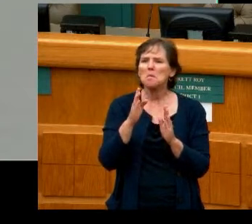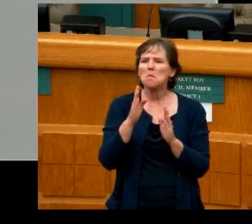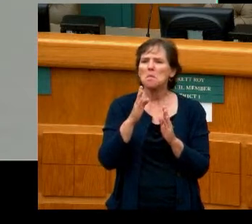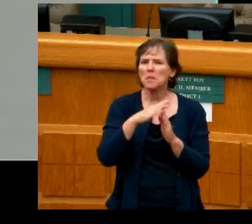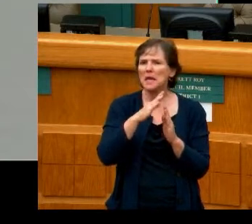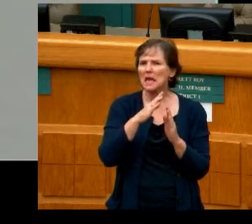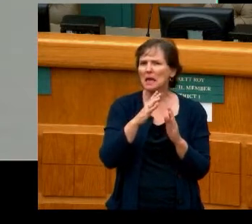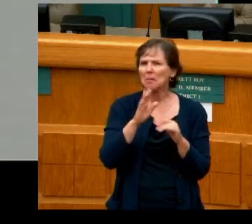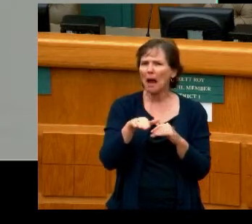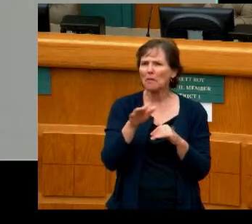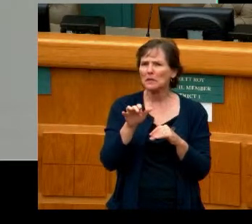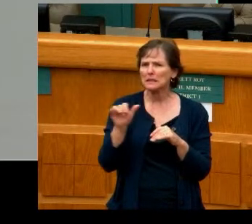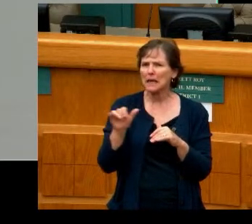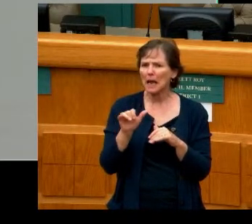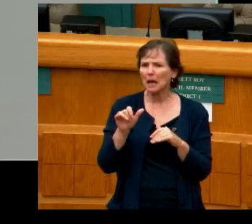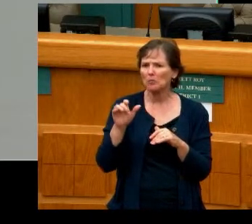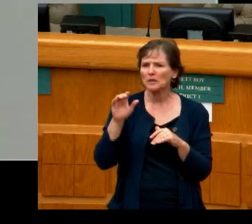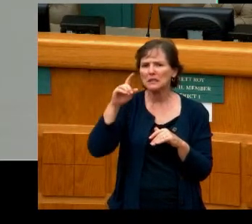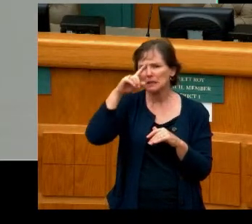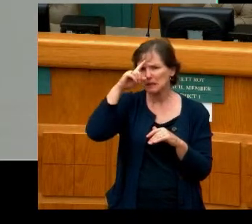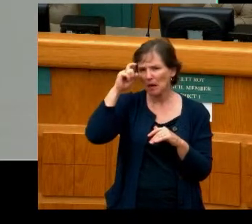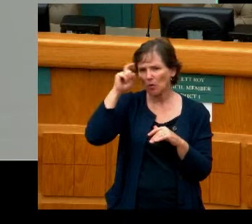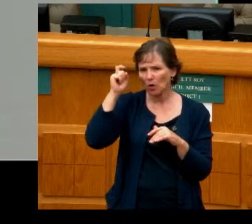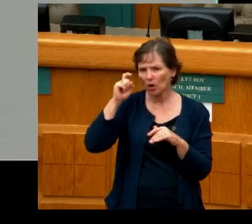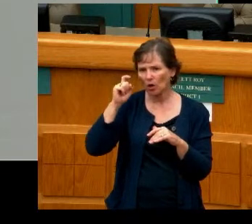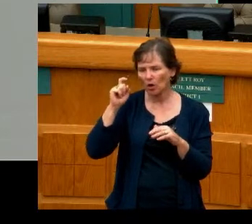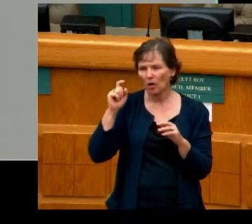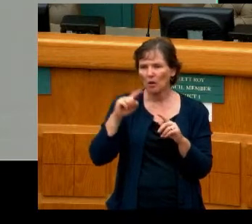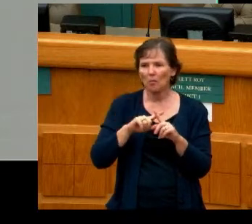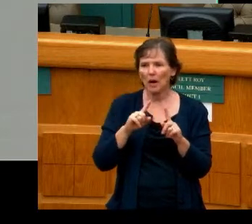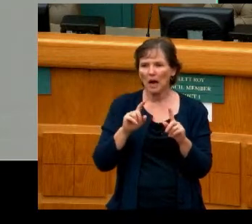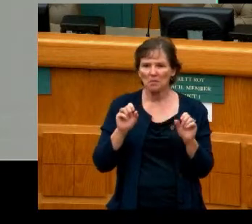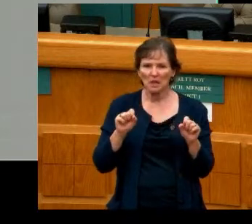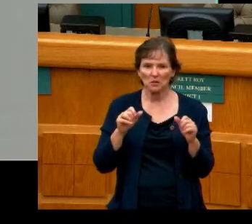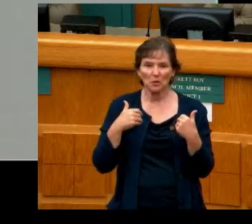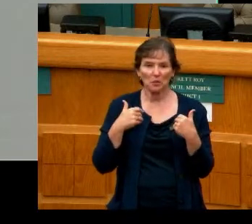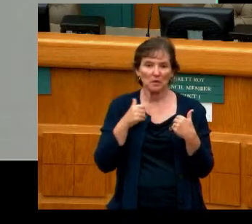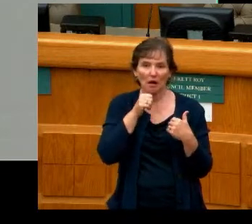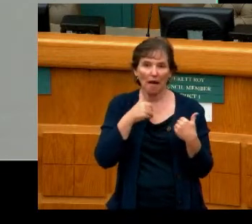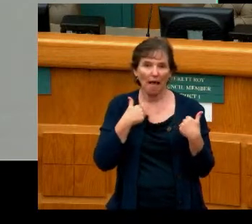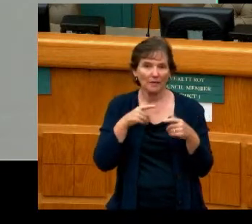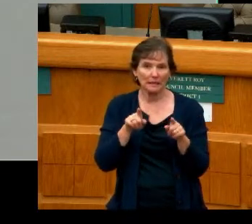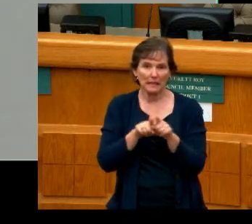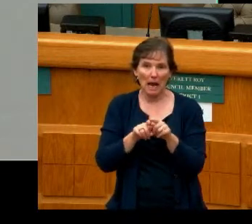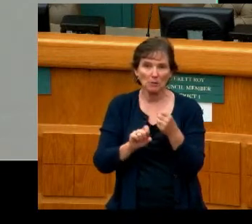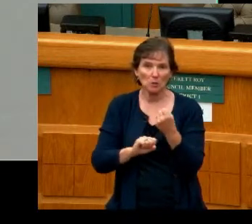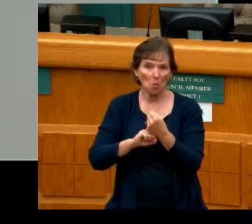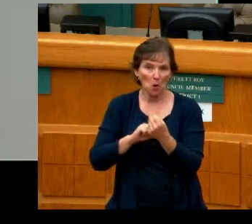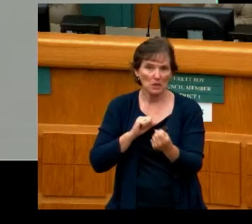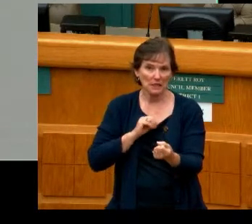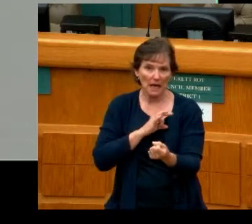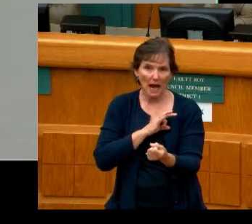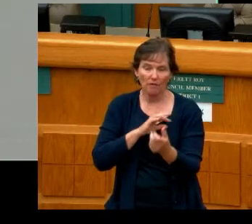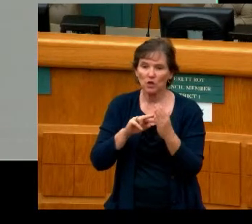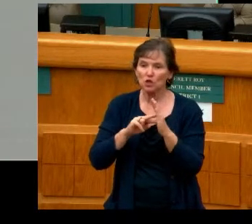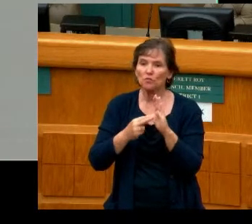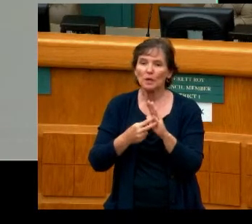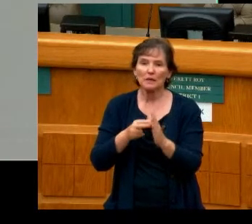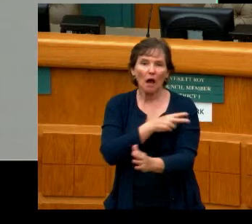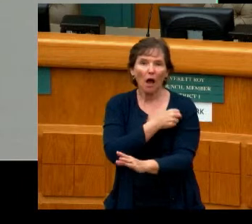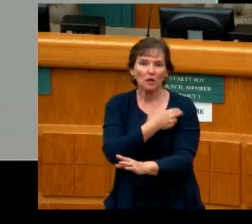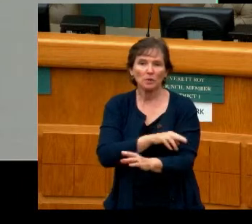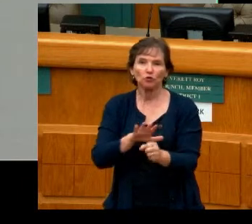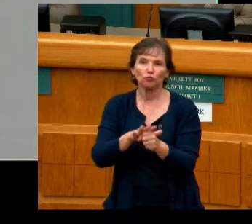the hospitalizations in the coastal bend from COVID-19 will peak at about the same level, maybe a little bit higher than they did